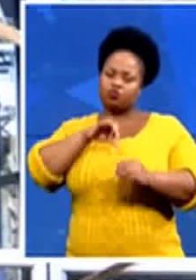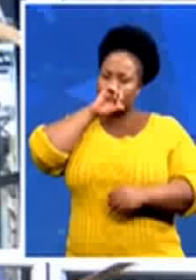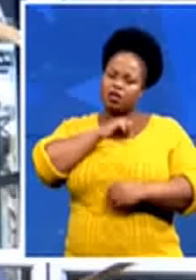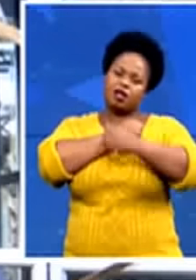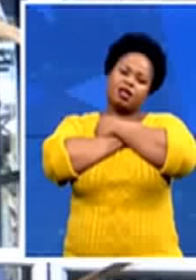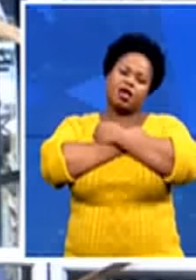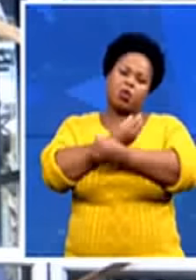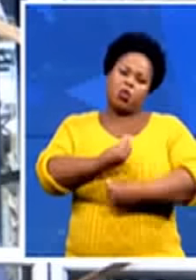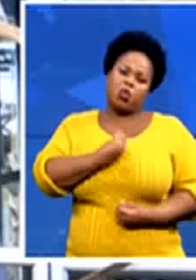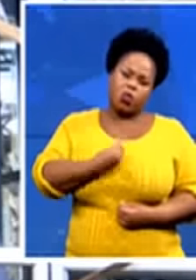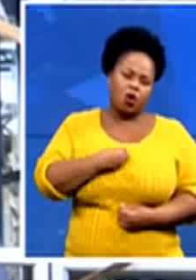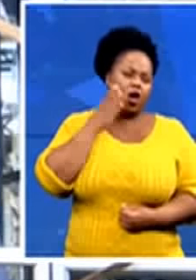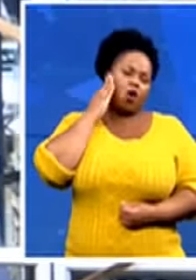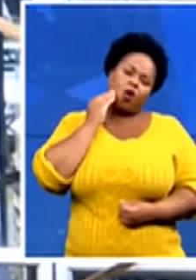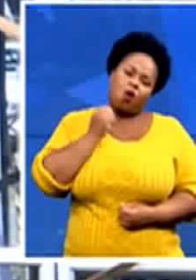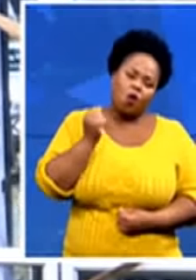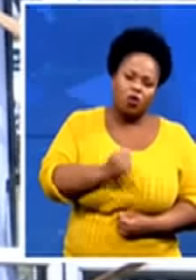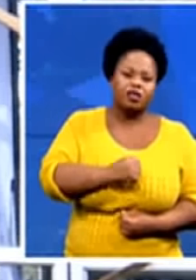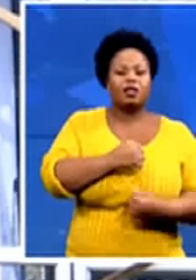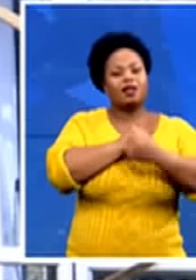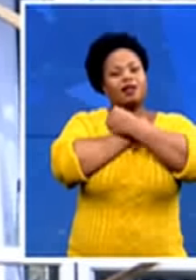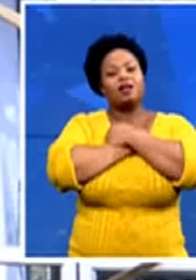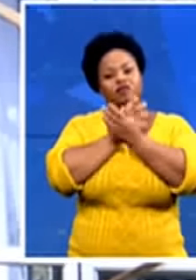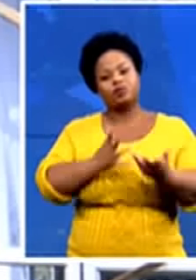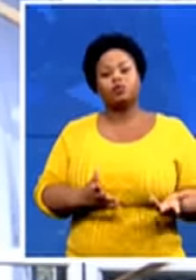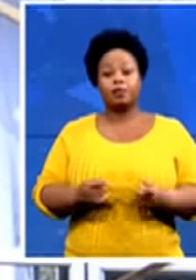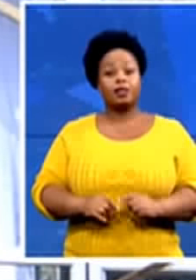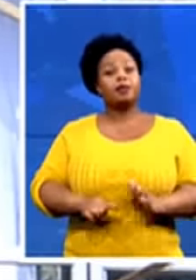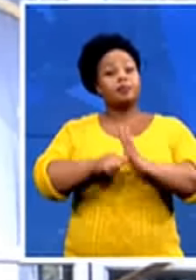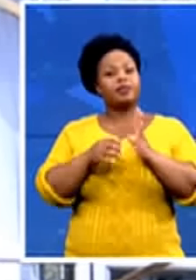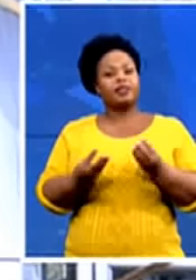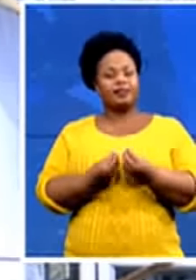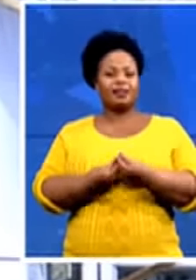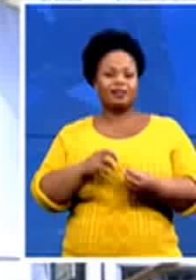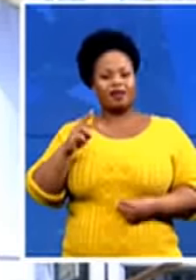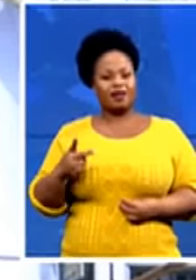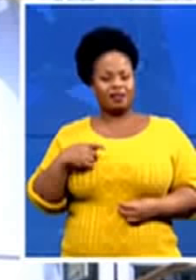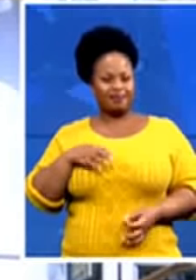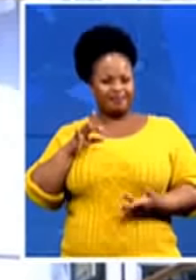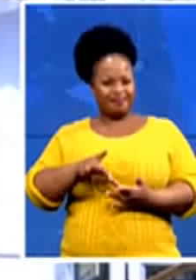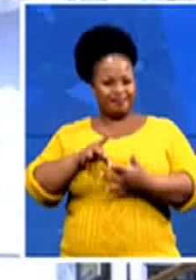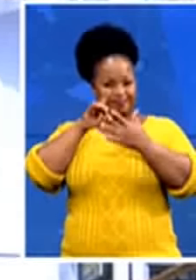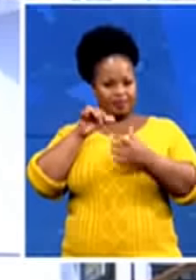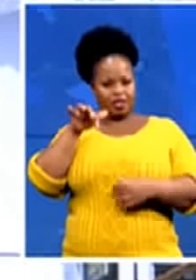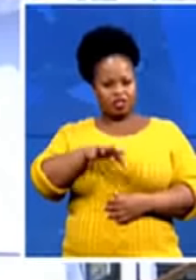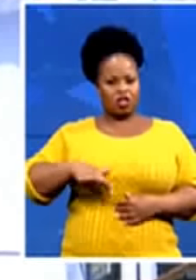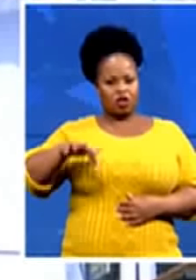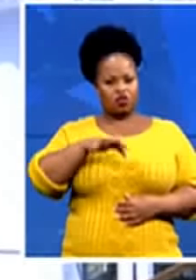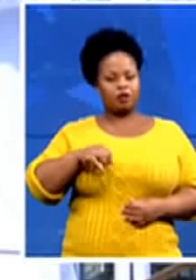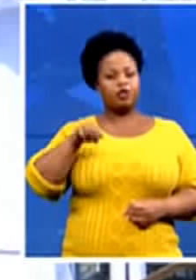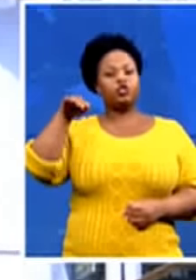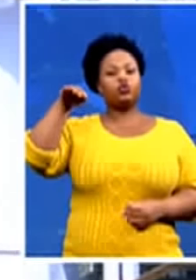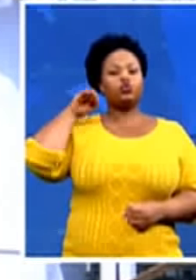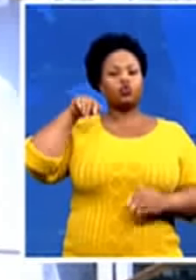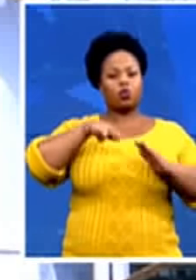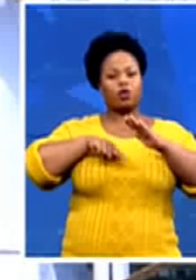old and one of the important things plain particularly in this area or the Zululand district is she came into politics at a